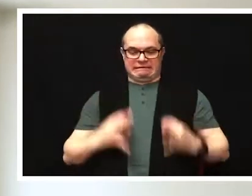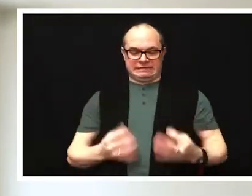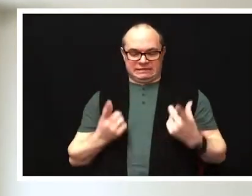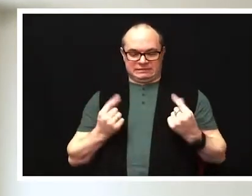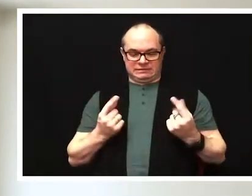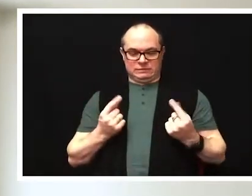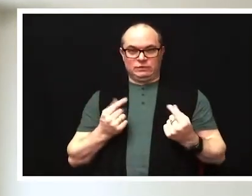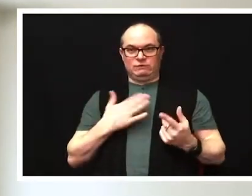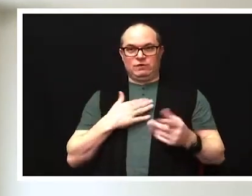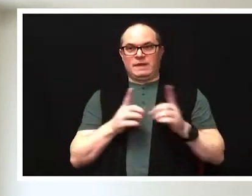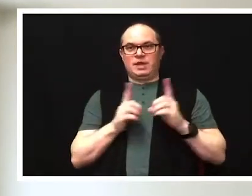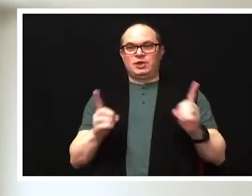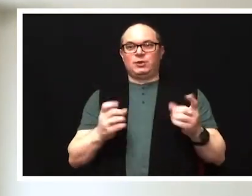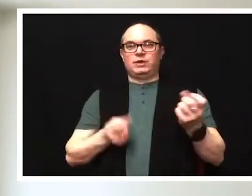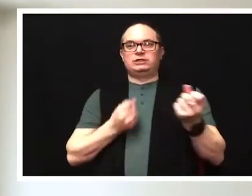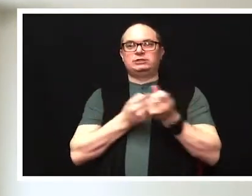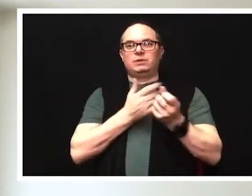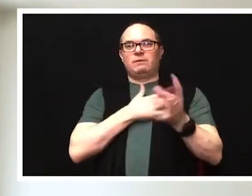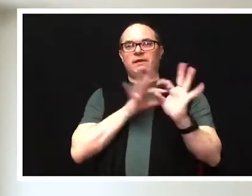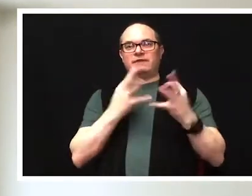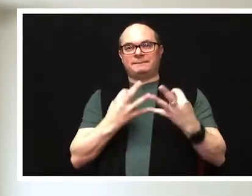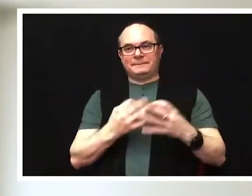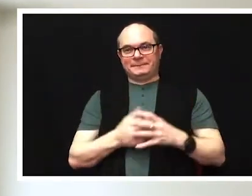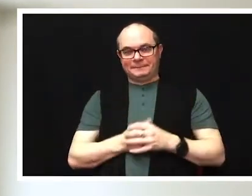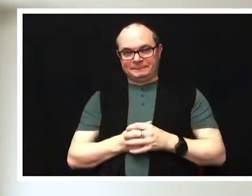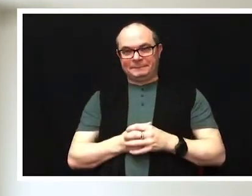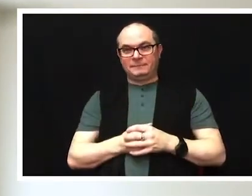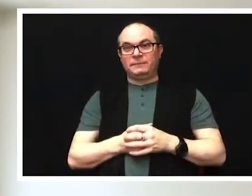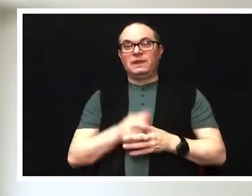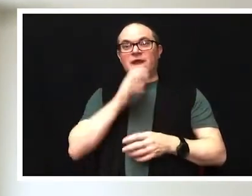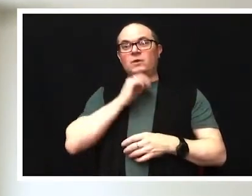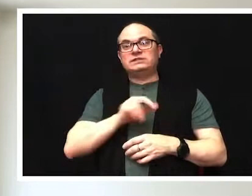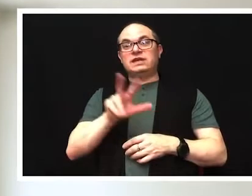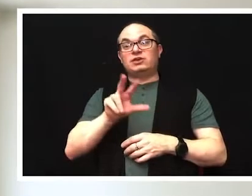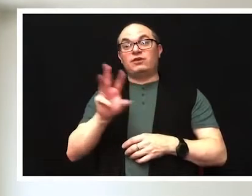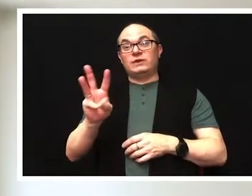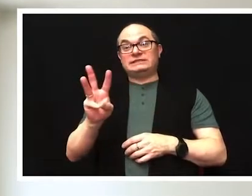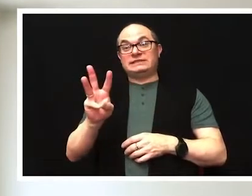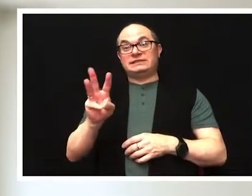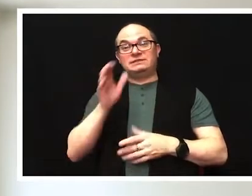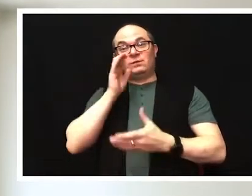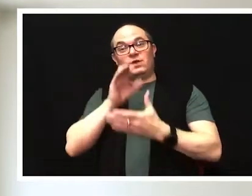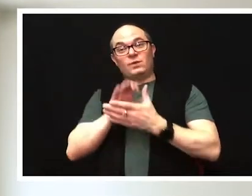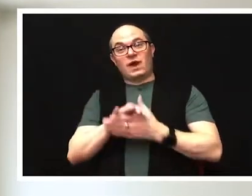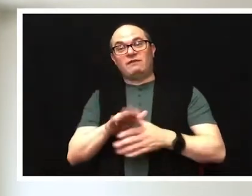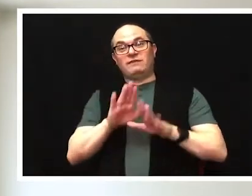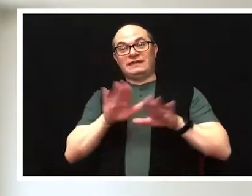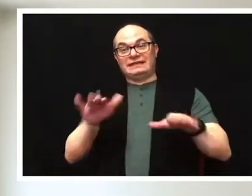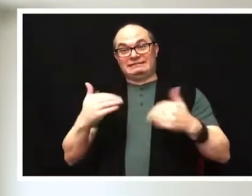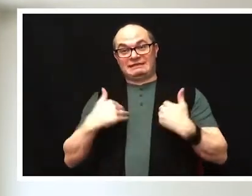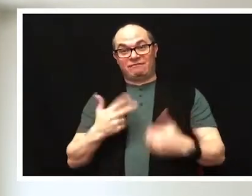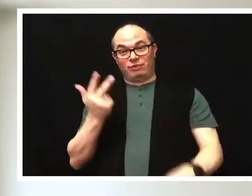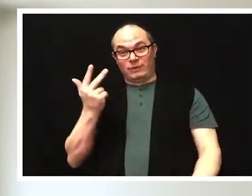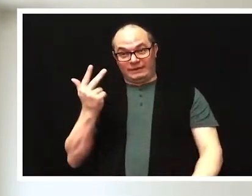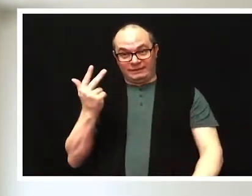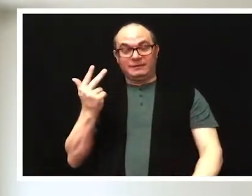decide what was the best use of my degree to support my family. I was 36 years old with a wife and 3 young children. I felt